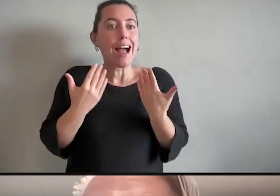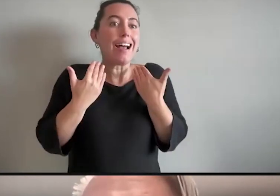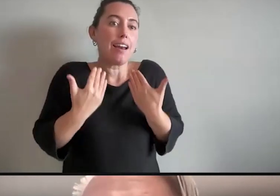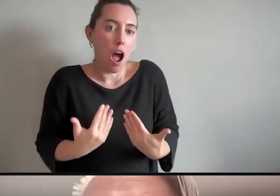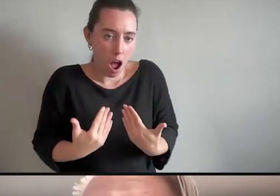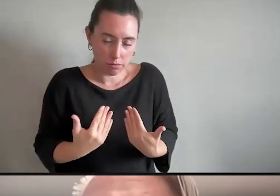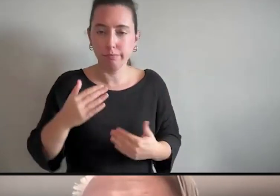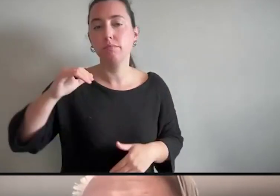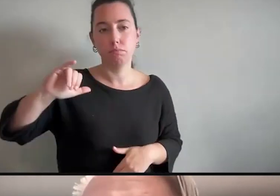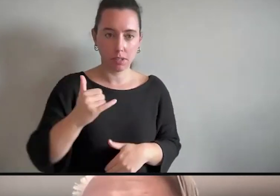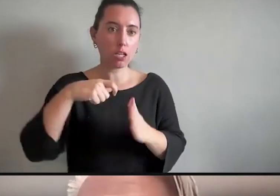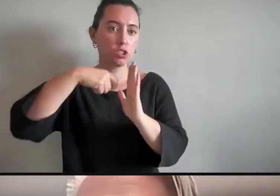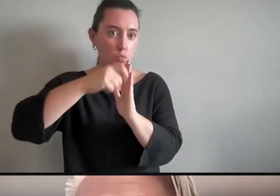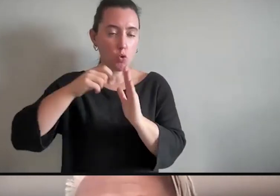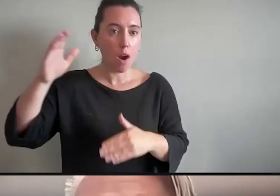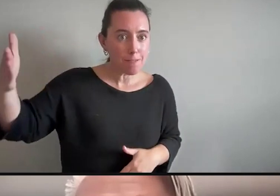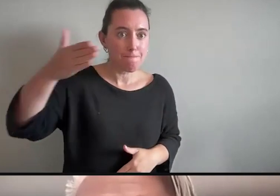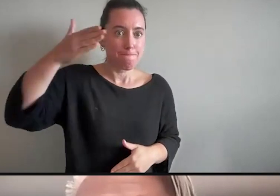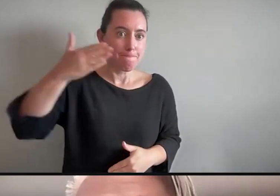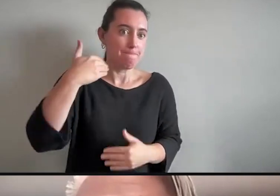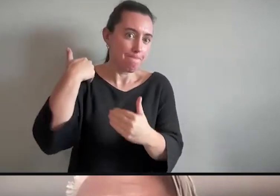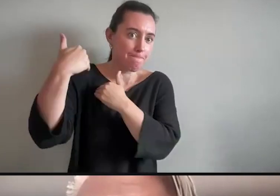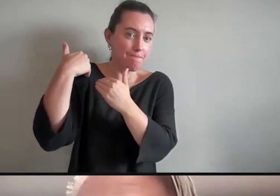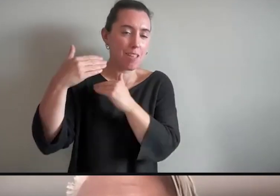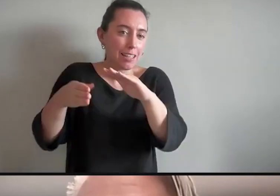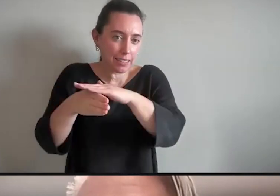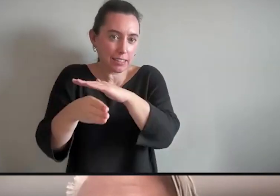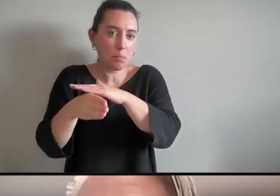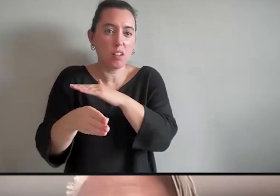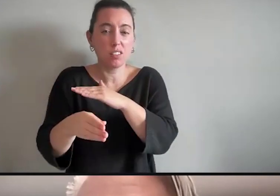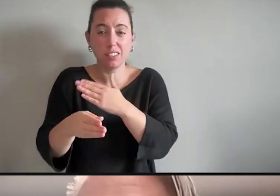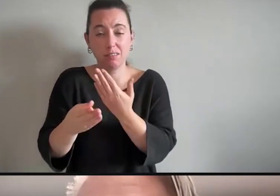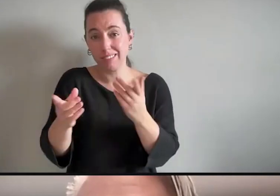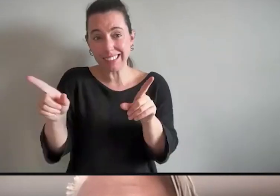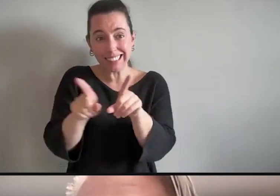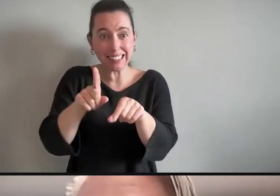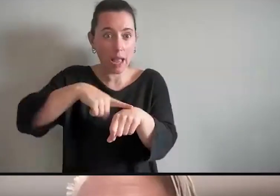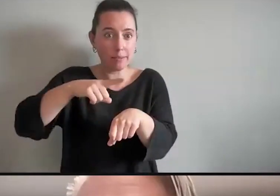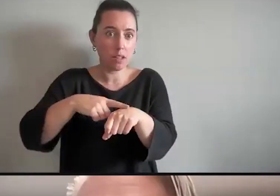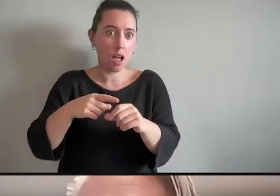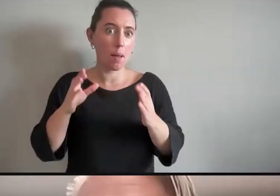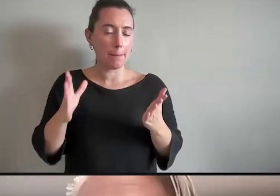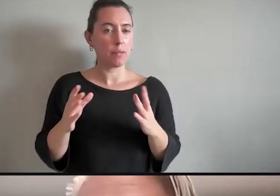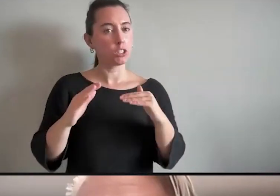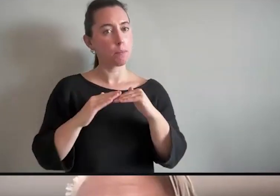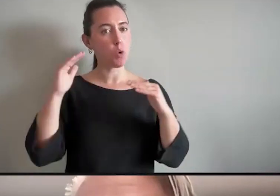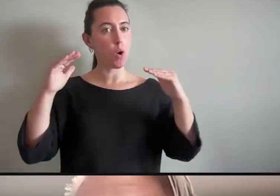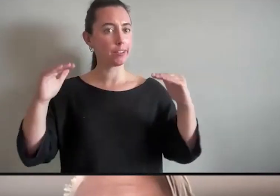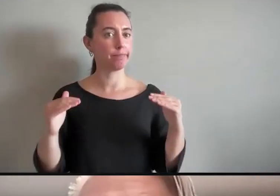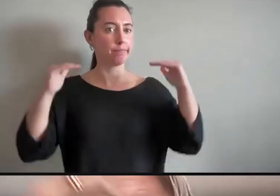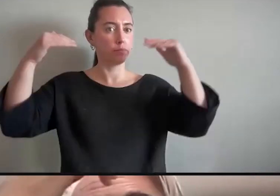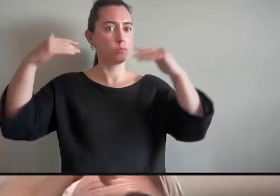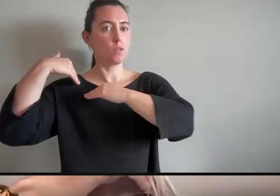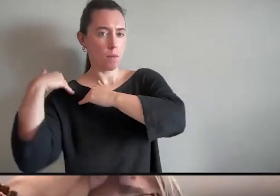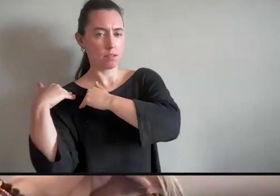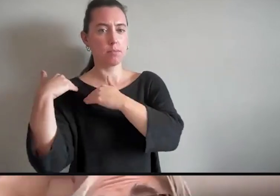towards more accessibility more routinely, I think this is about making this a higher level of responsibility within organizations. This is